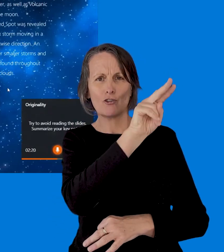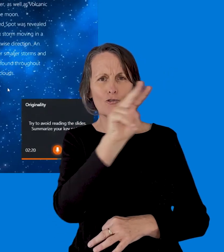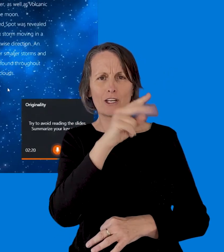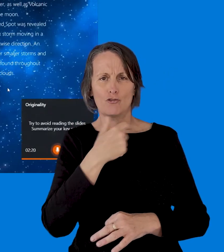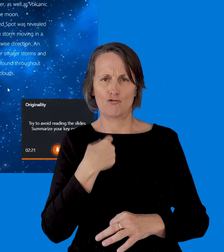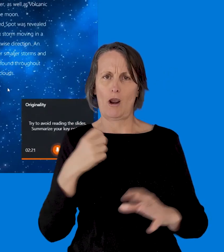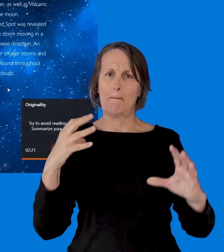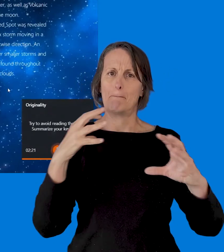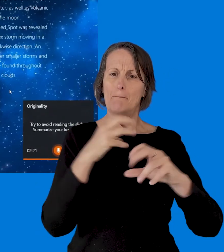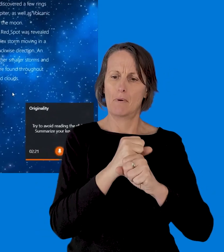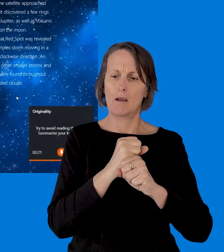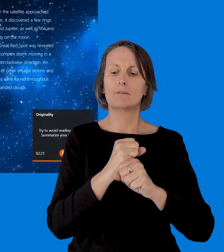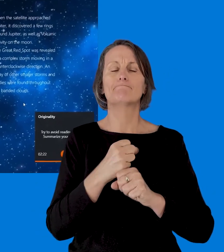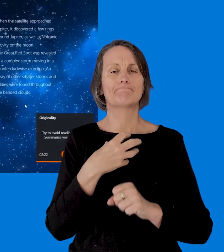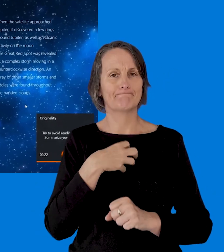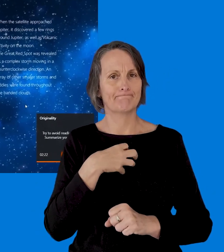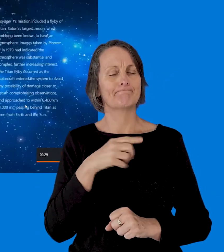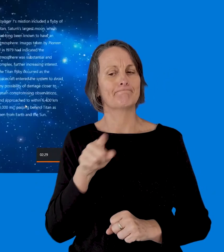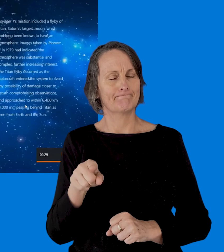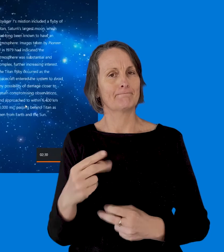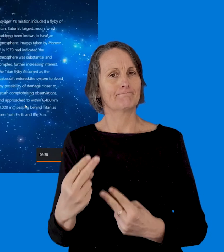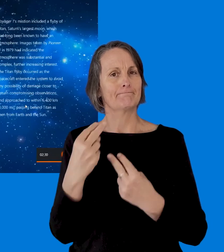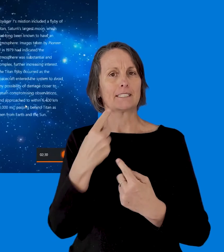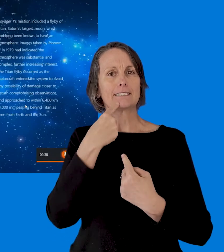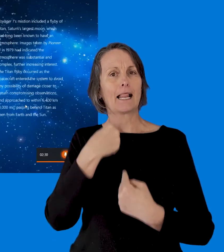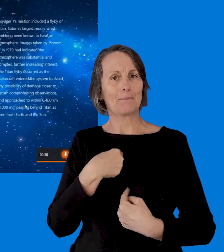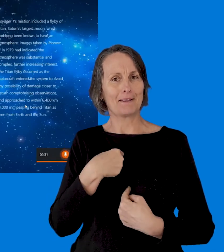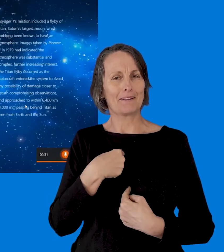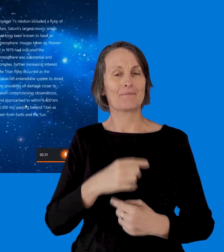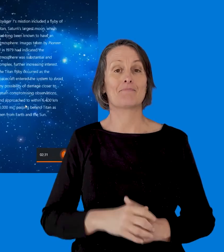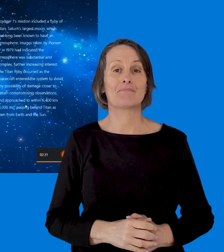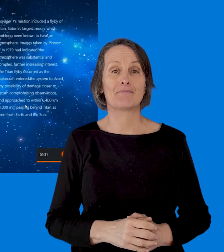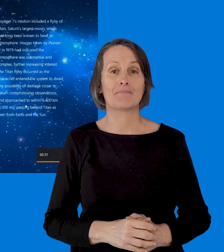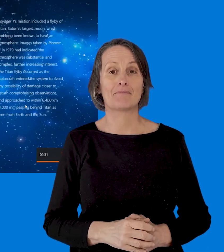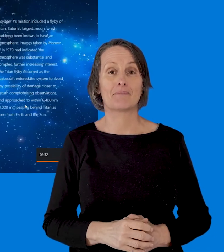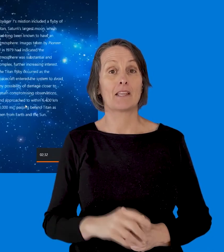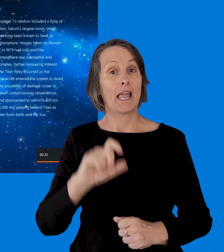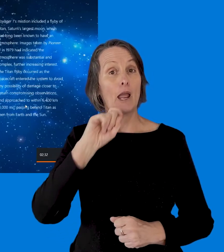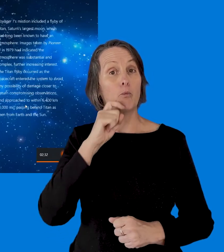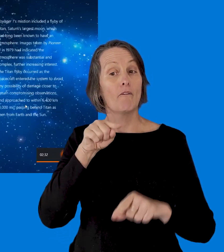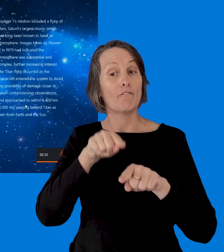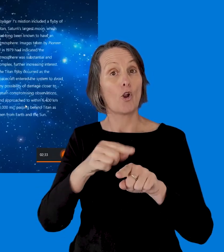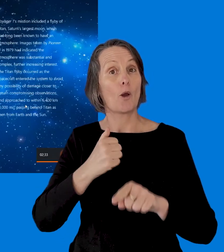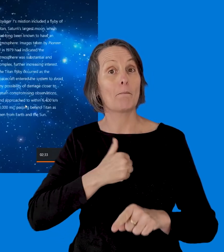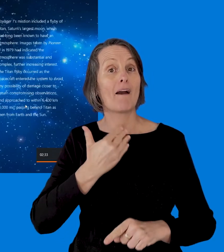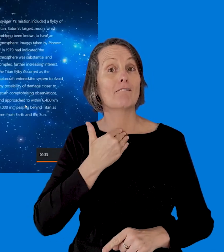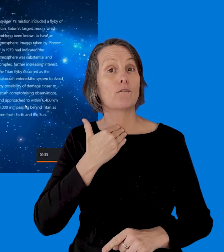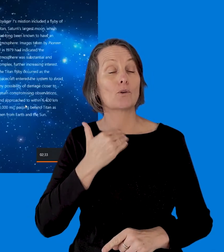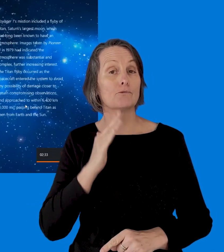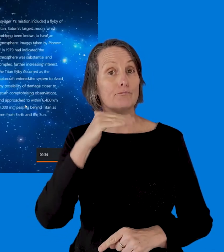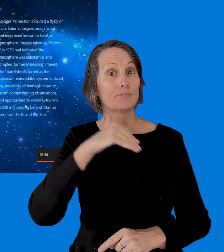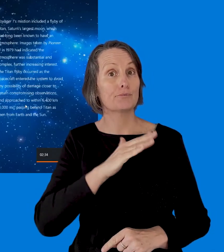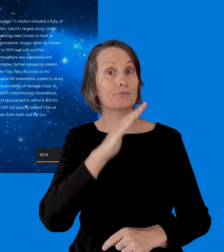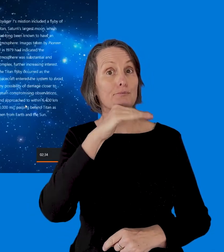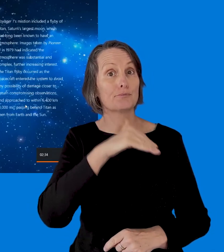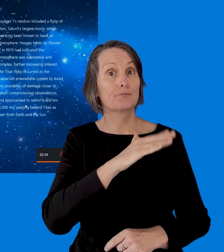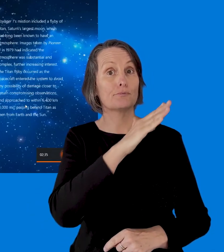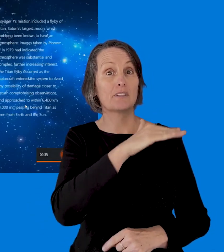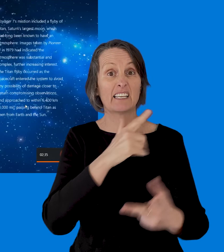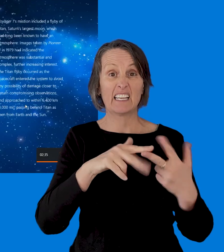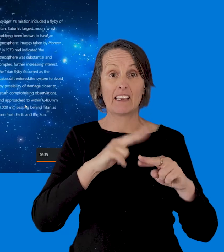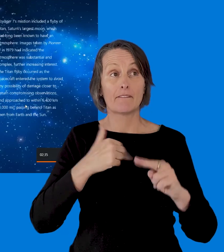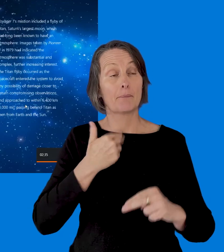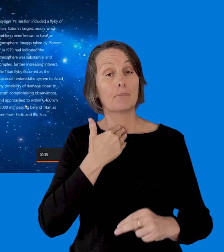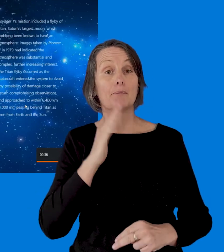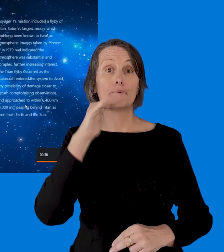slides. Summarize your key points. Presenter Coach can also listen for the tone of your voice. I call this the Bueller test for